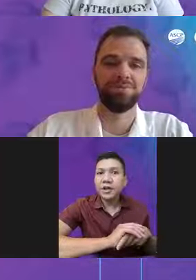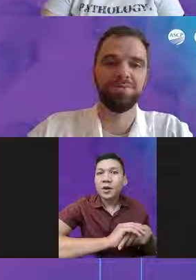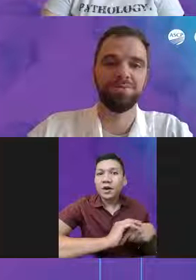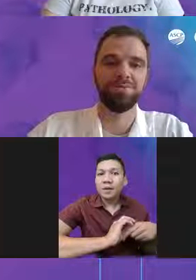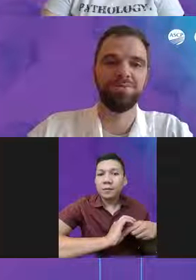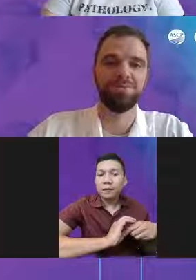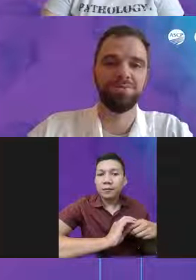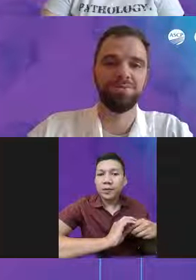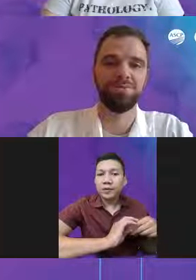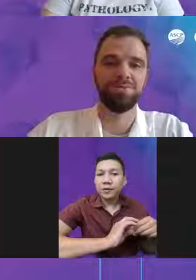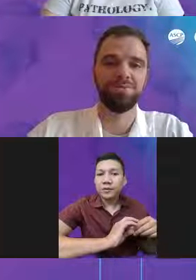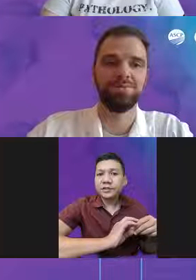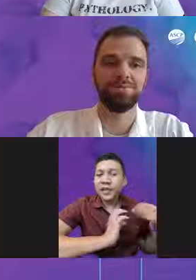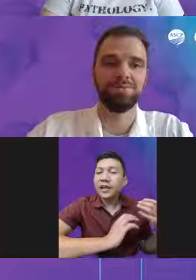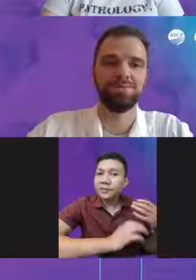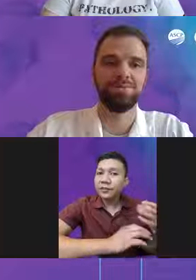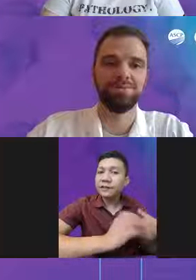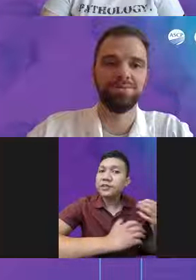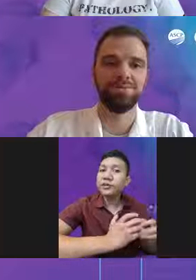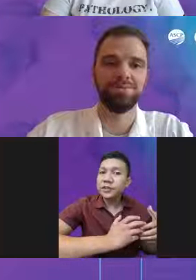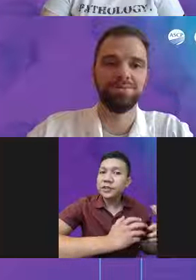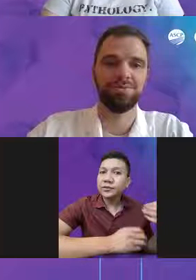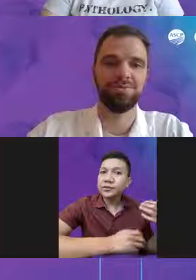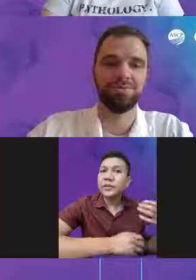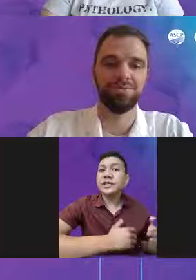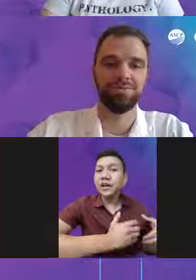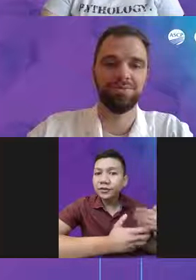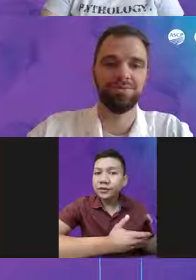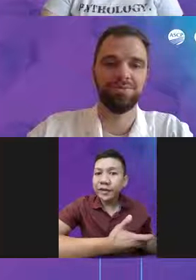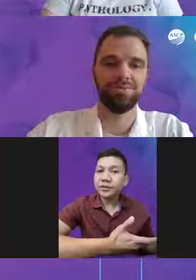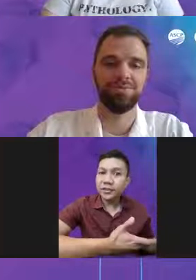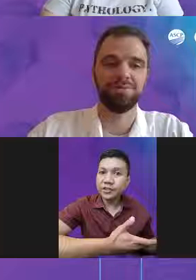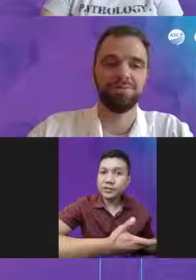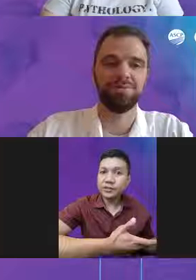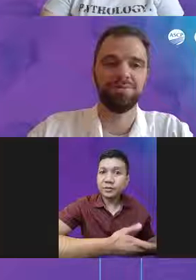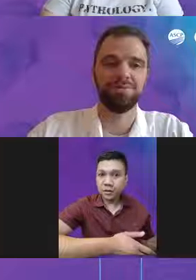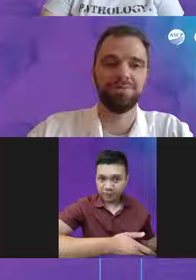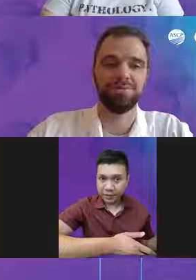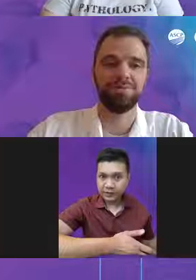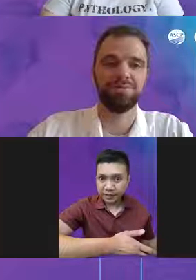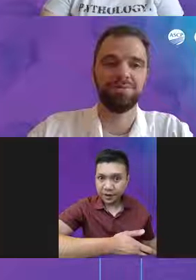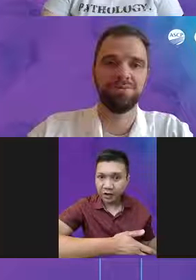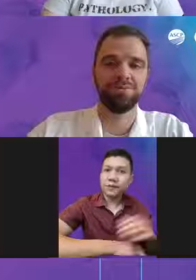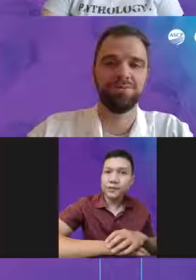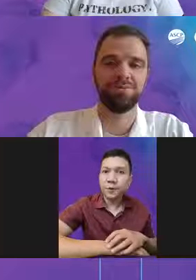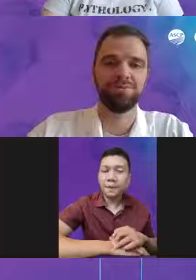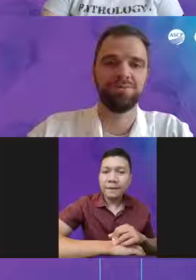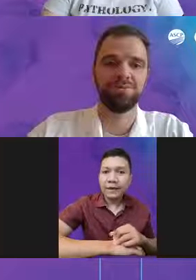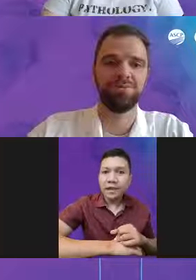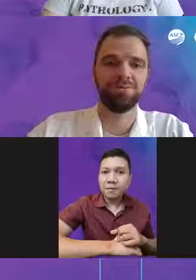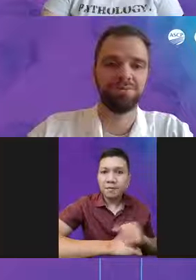CBCs, will tell us or give us clues as to what the underlying conditions possibly are.